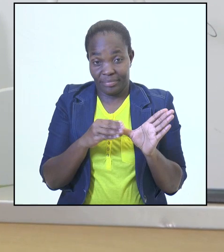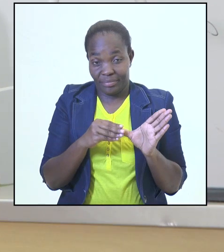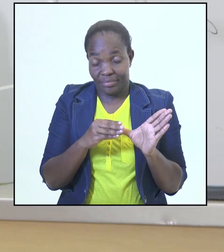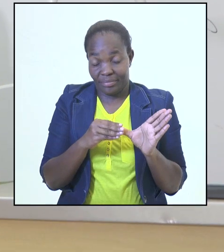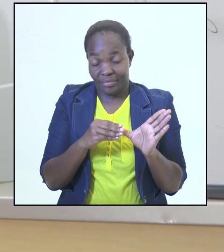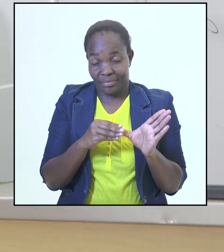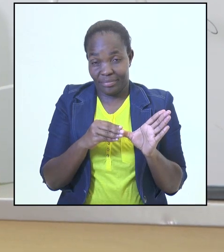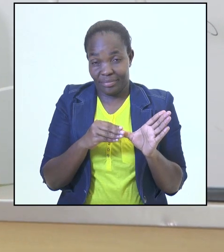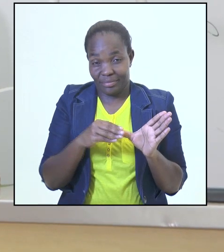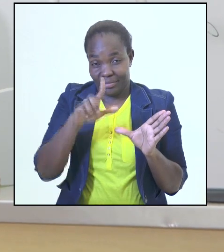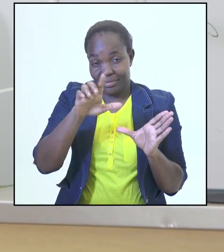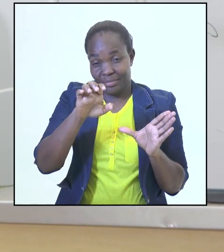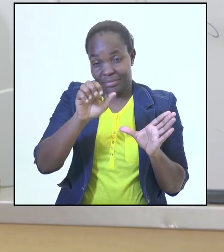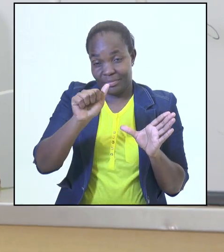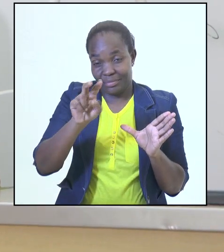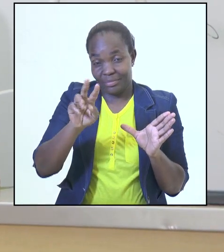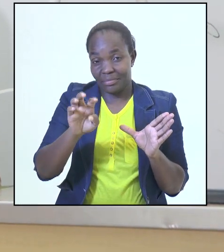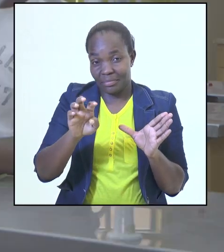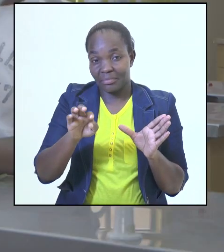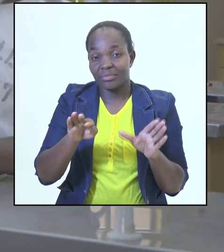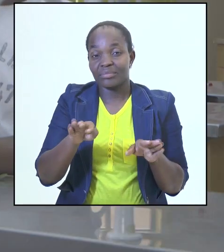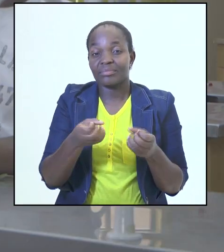this is quite literally true.